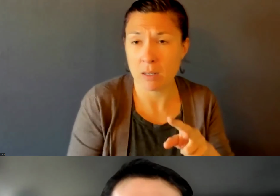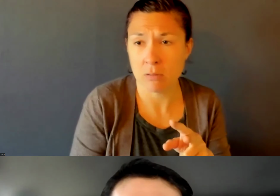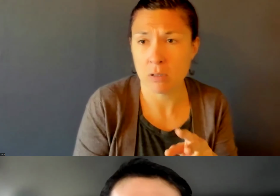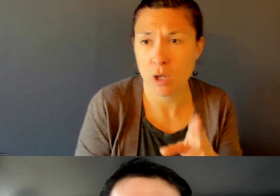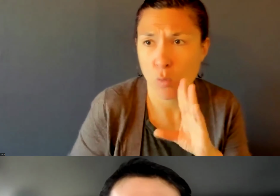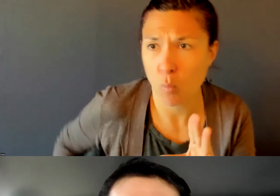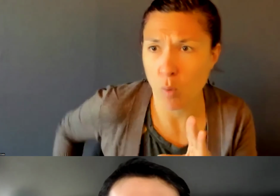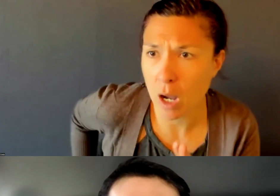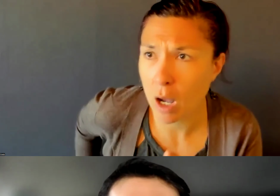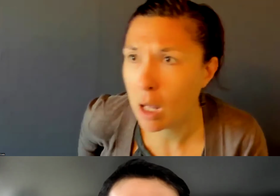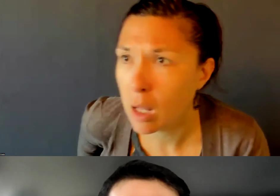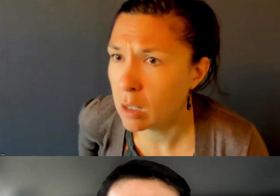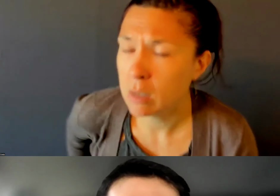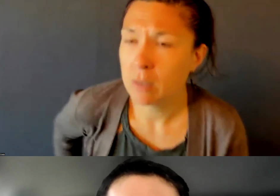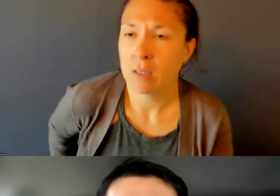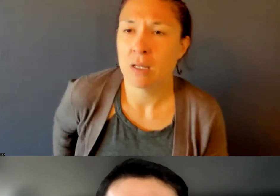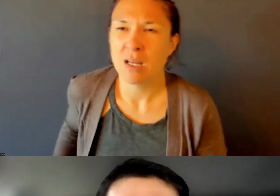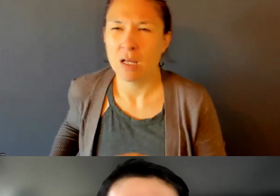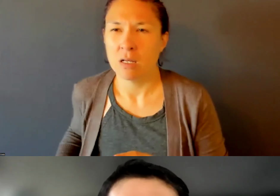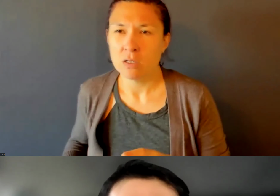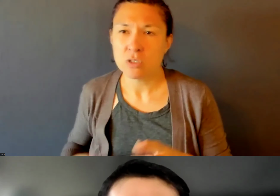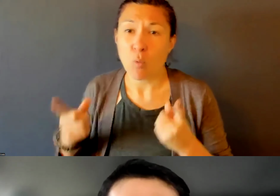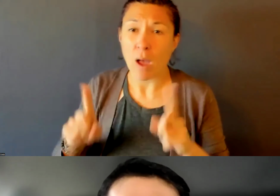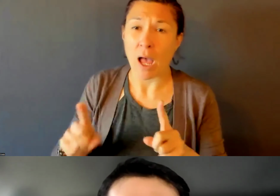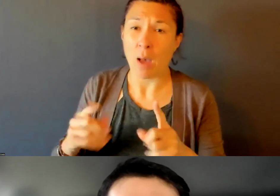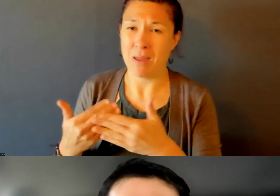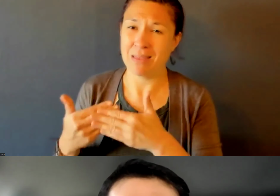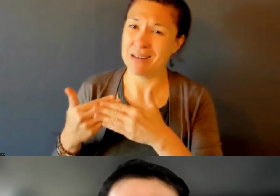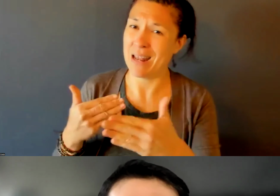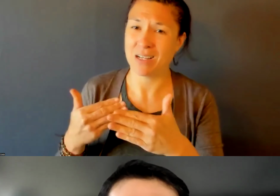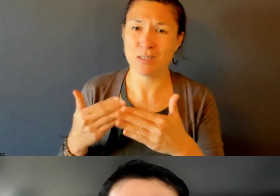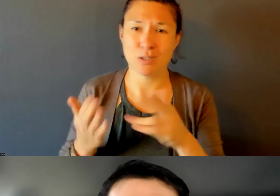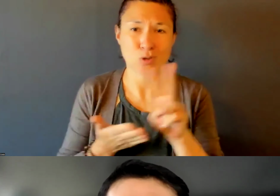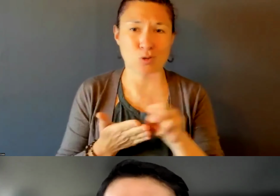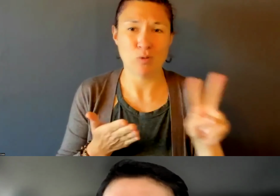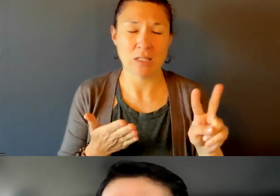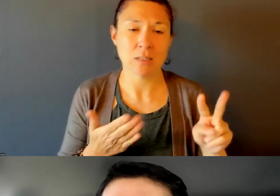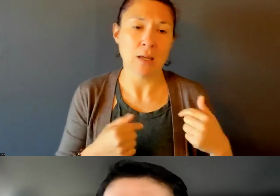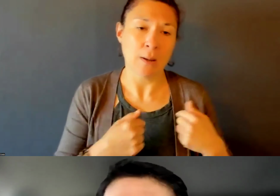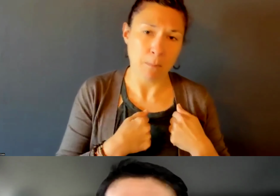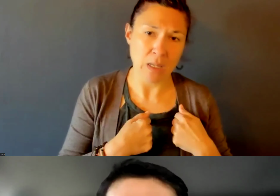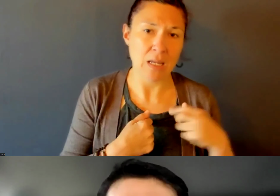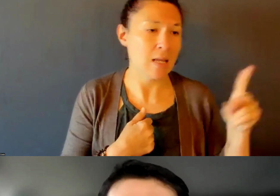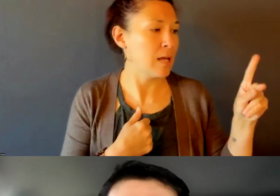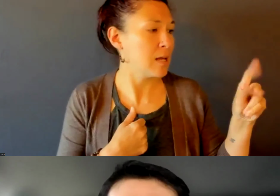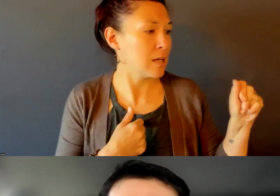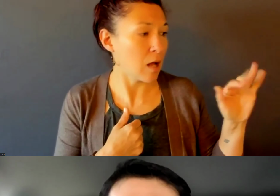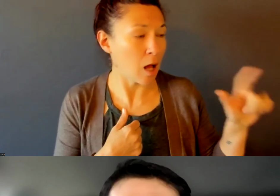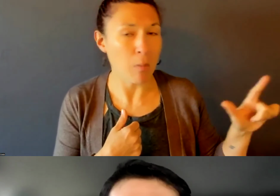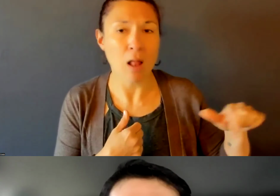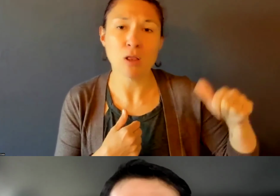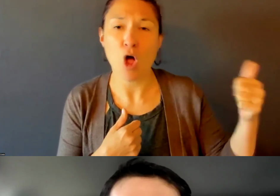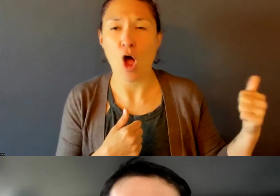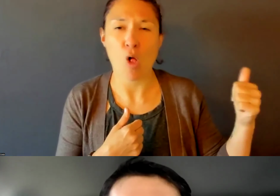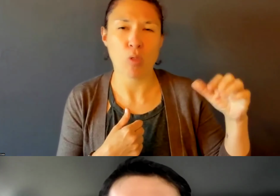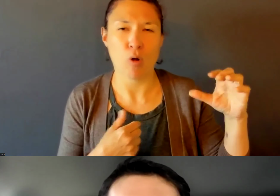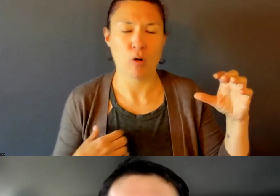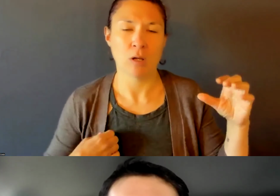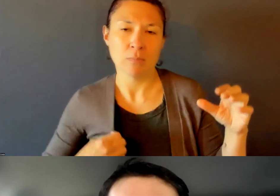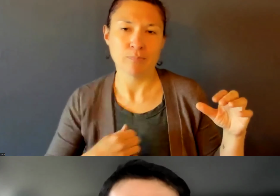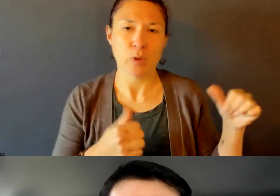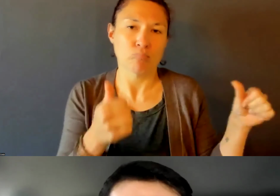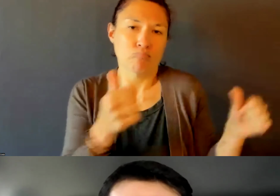next 2 weeks or so, Kamal and I and the junior co-chairs will be working on which reviewers